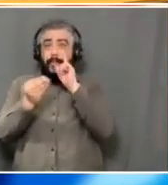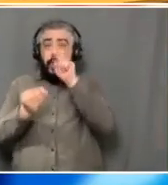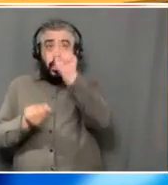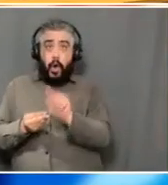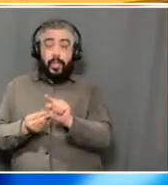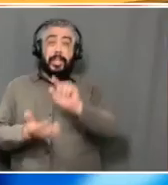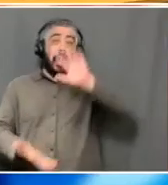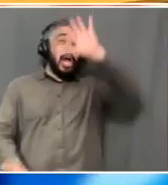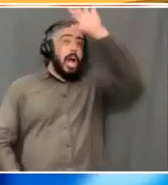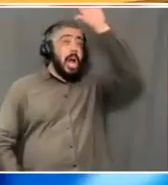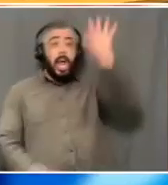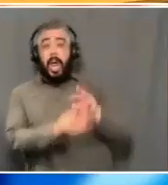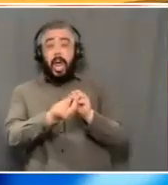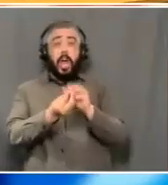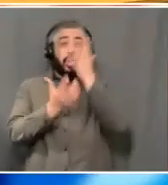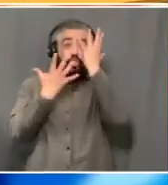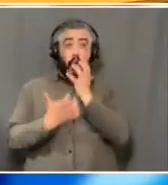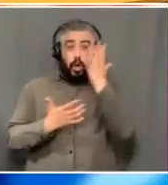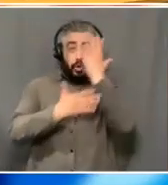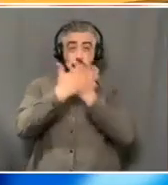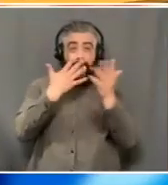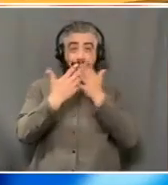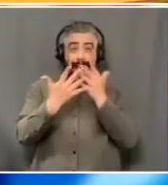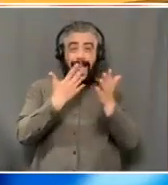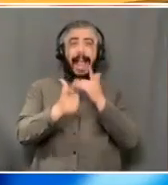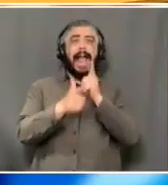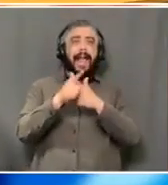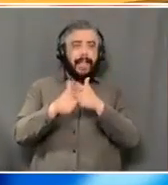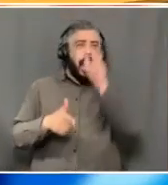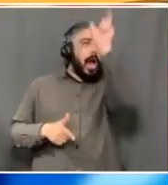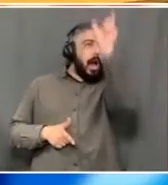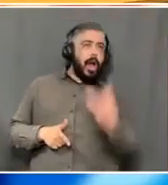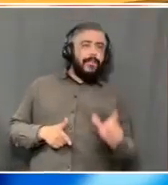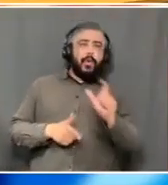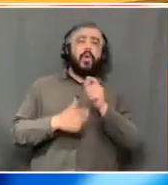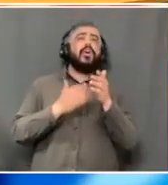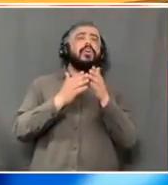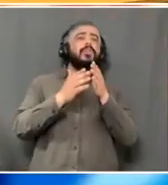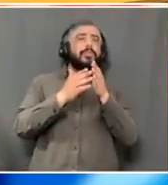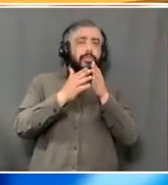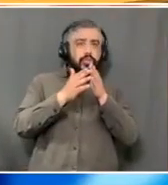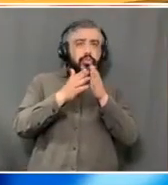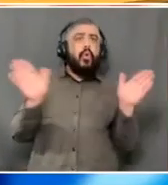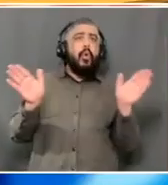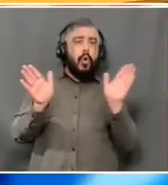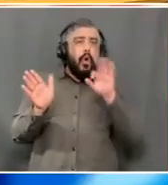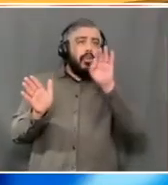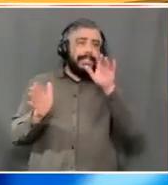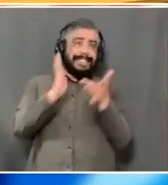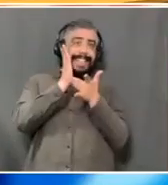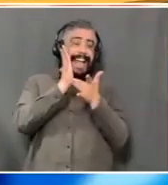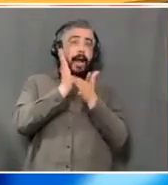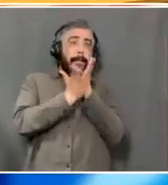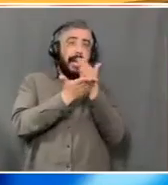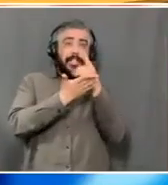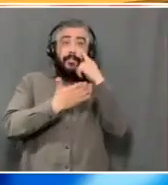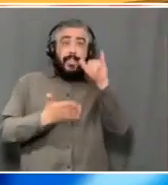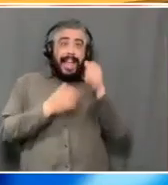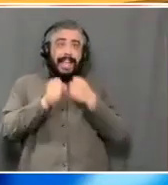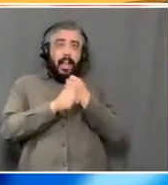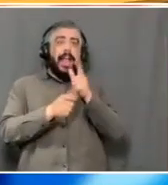that dark gray. And then a column for what the total general fund budget was in each of those years, and then the corresponding percentage of